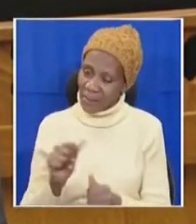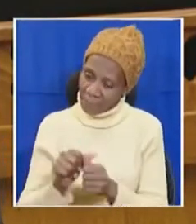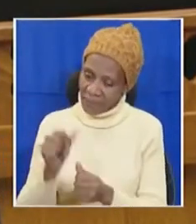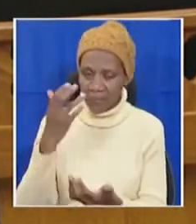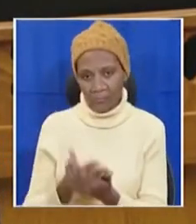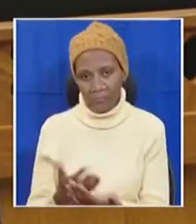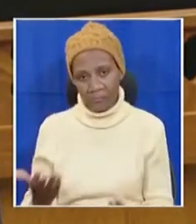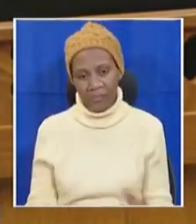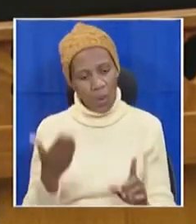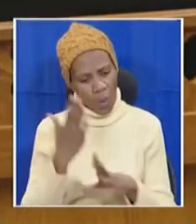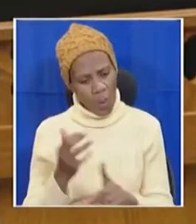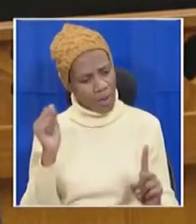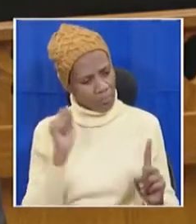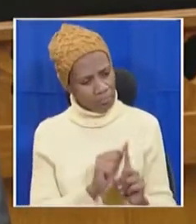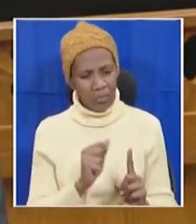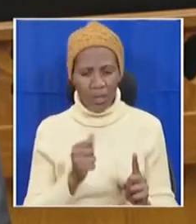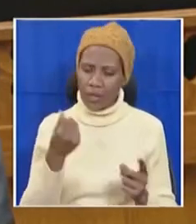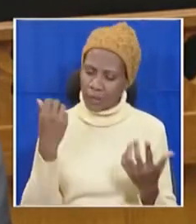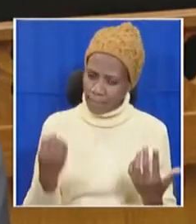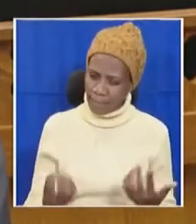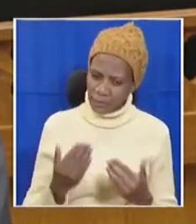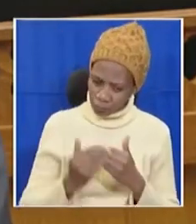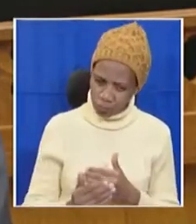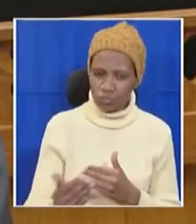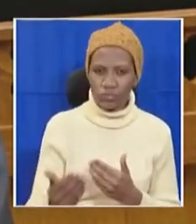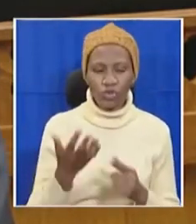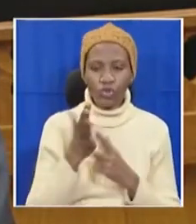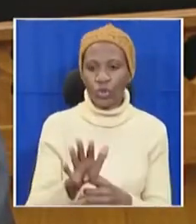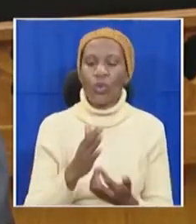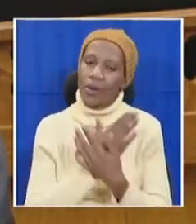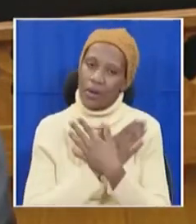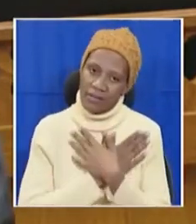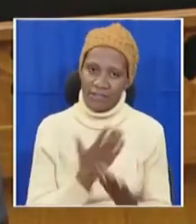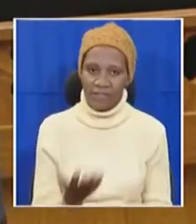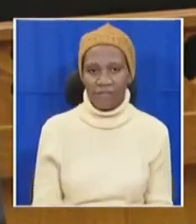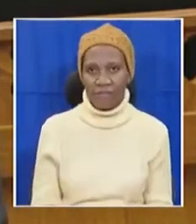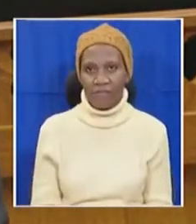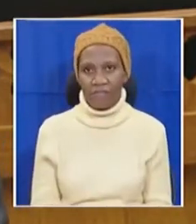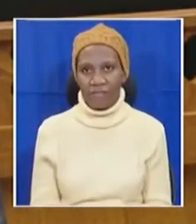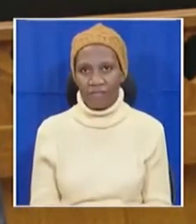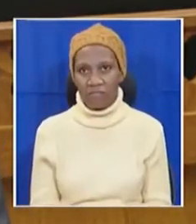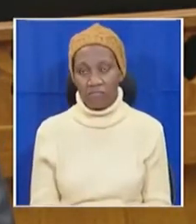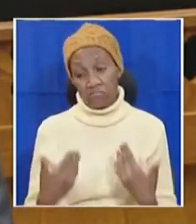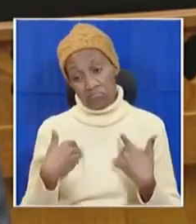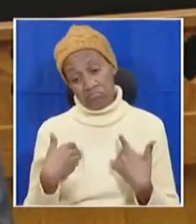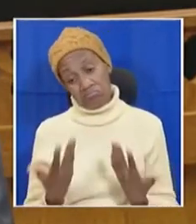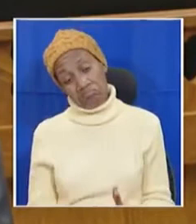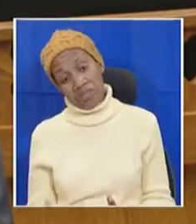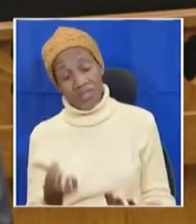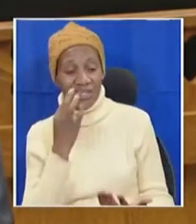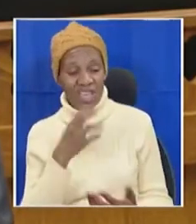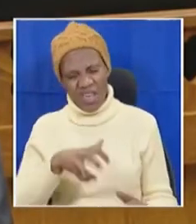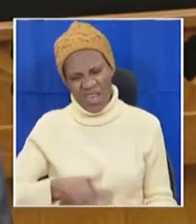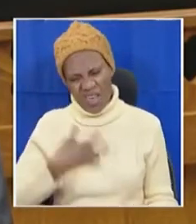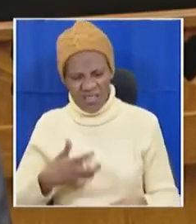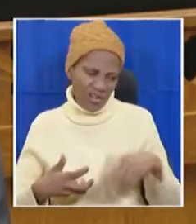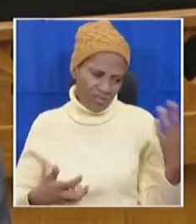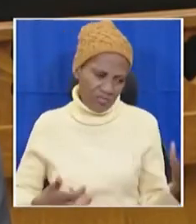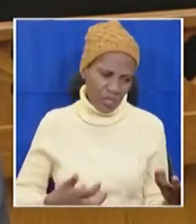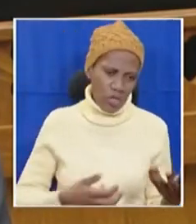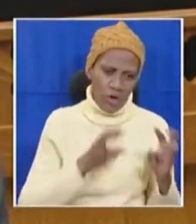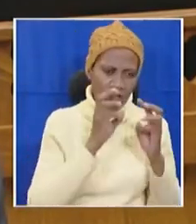ultimate legacy is, however, the power of love. We can choose forgiveness over anger, courage